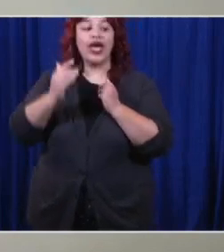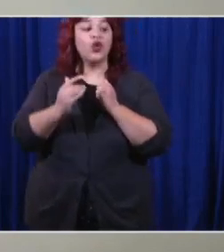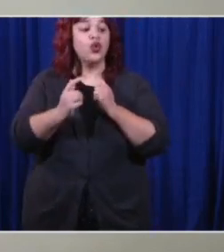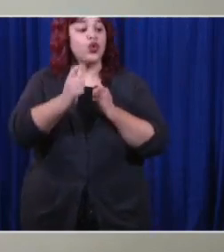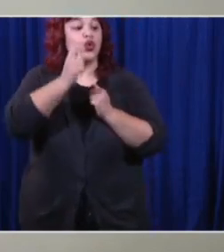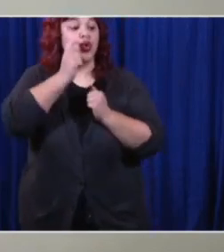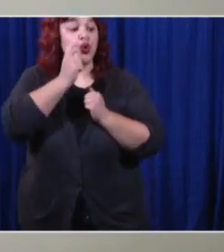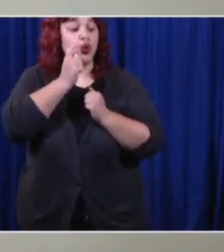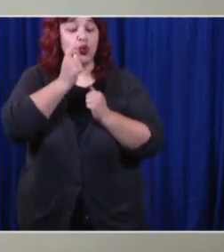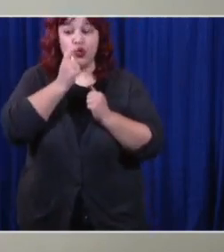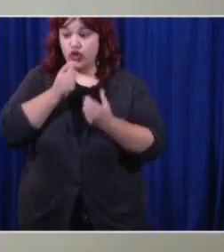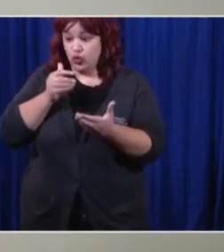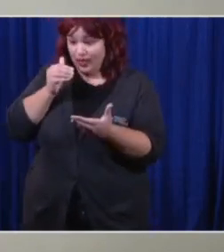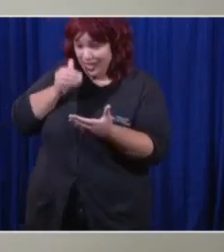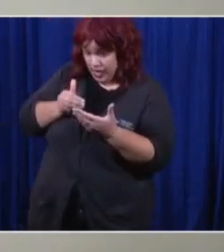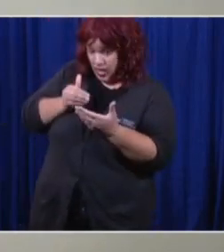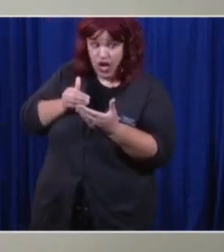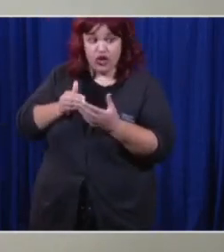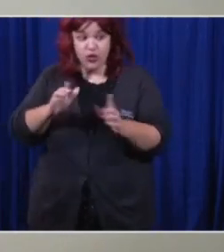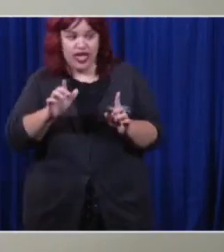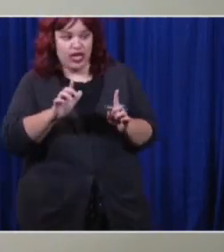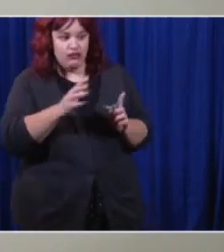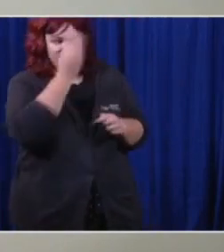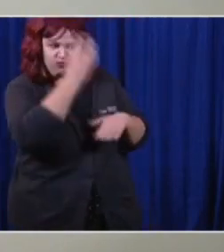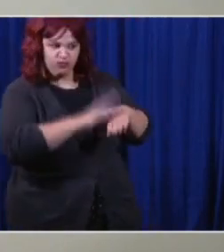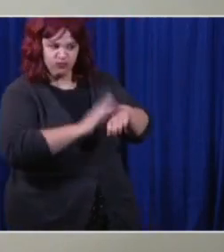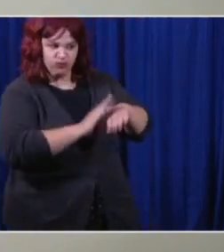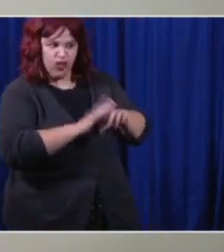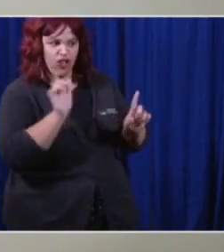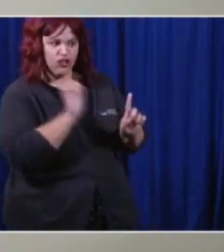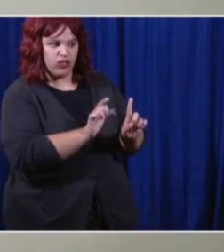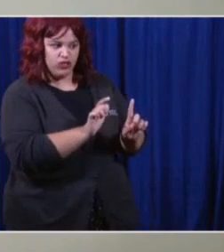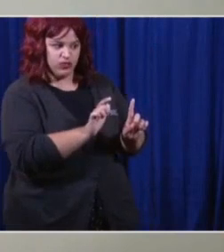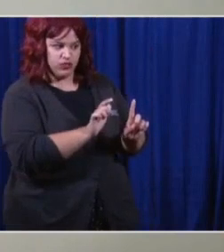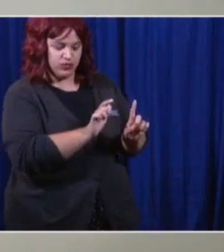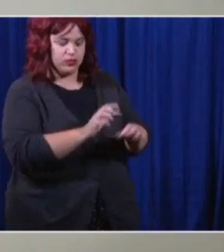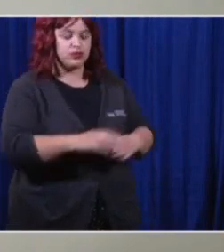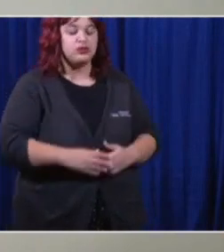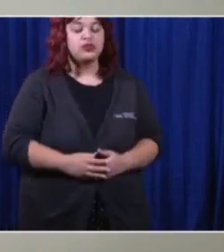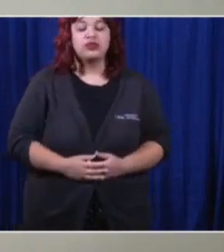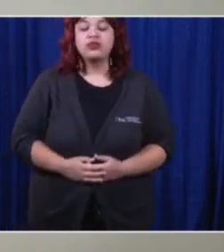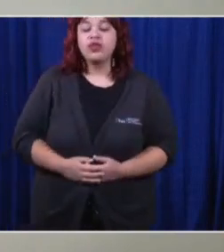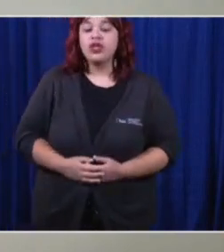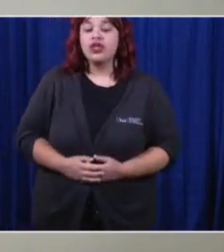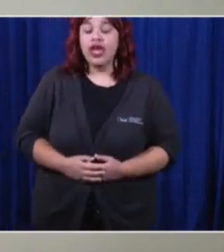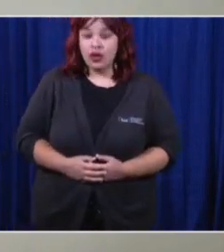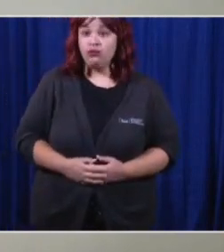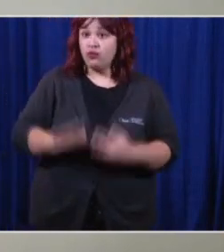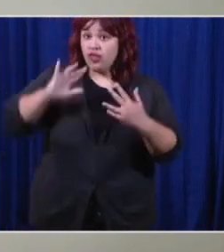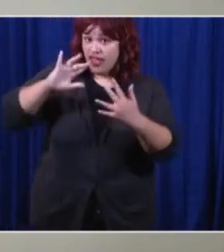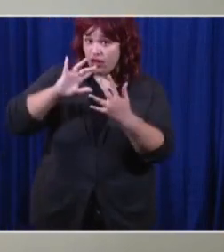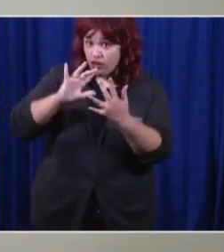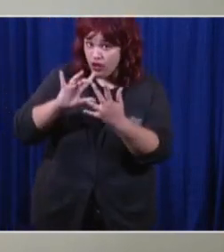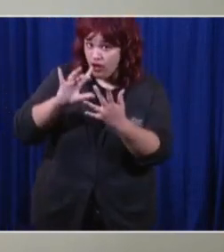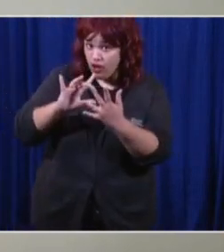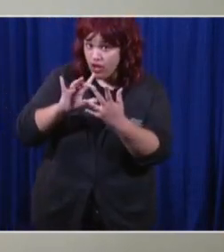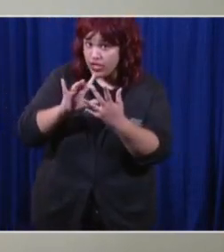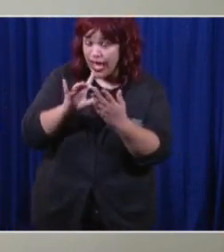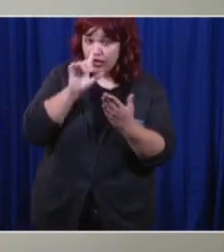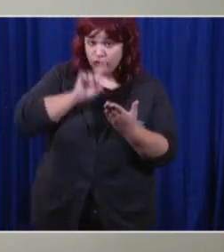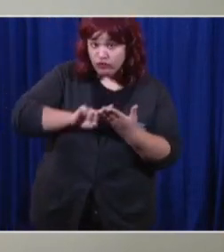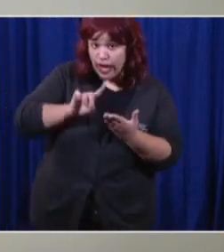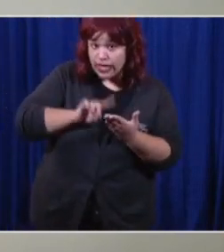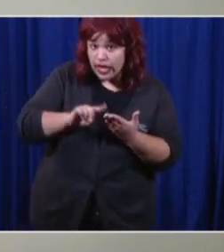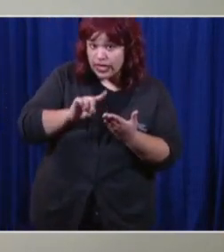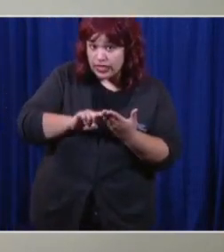forward. But I'd also like to highlight that what we've learned through the contact tracing, unlike earlier